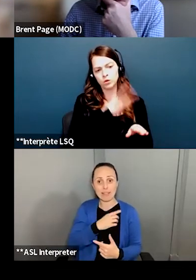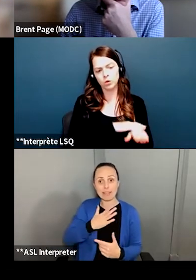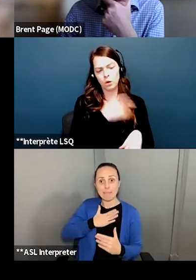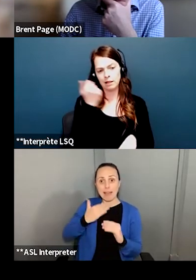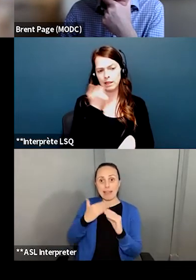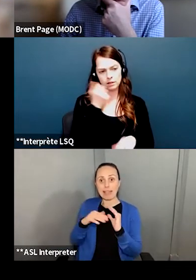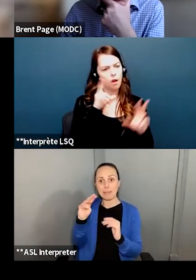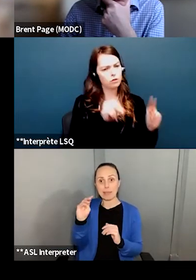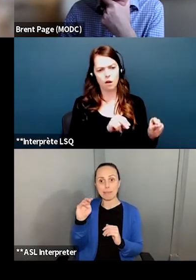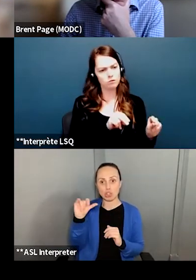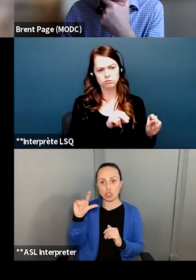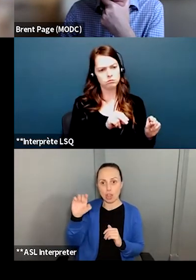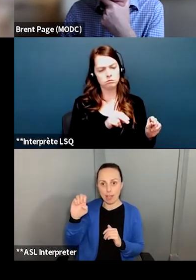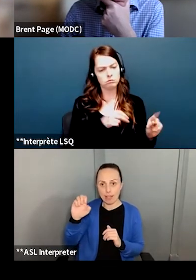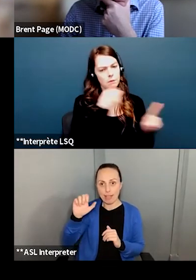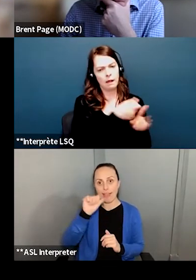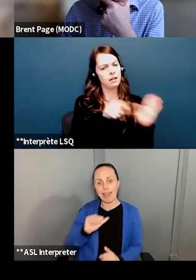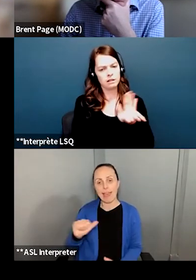is